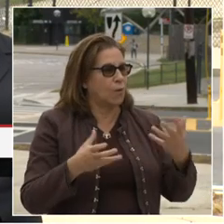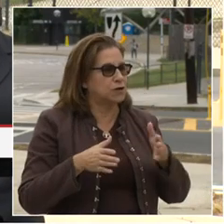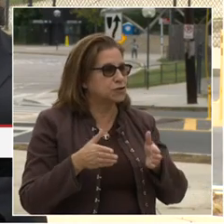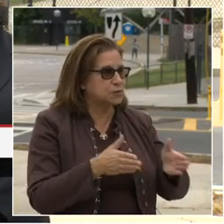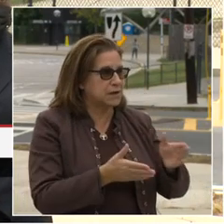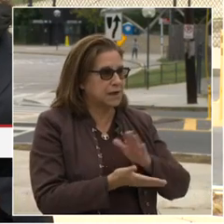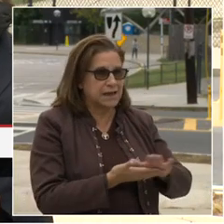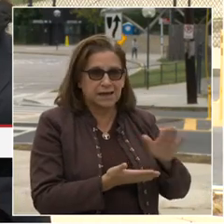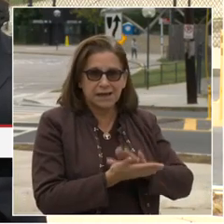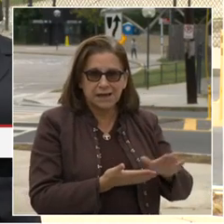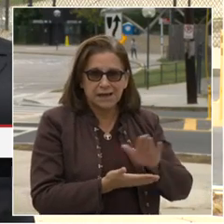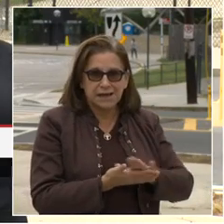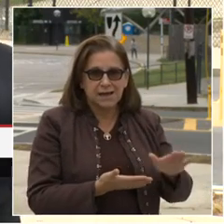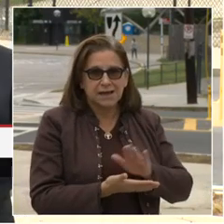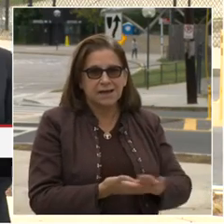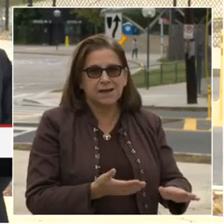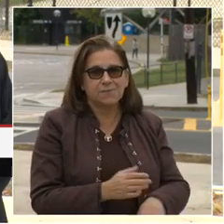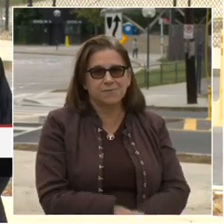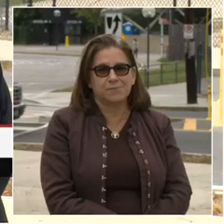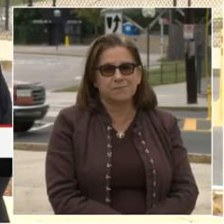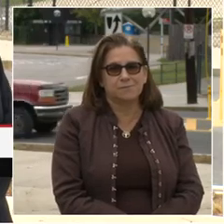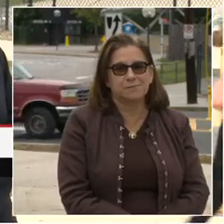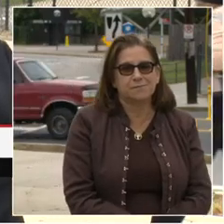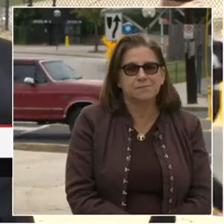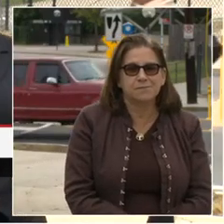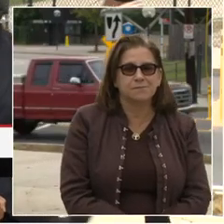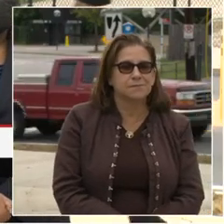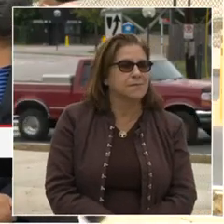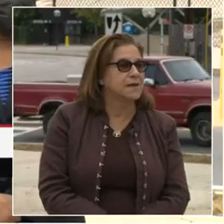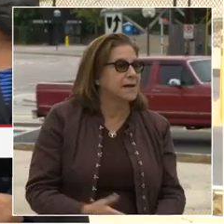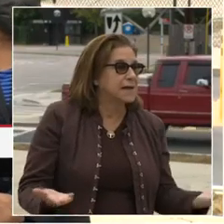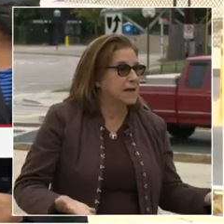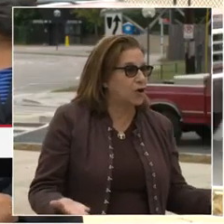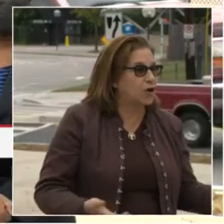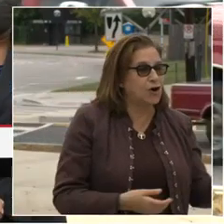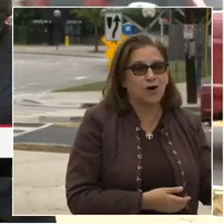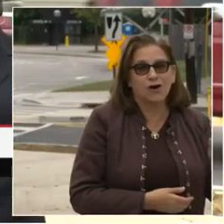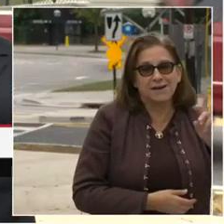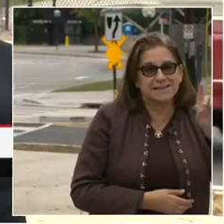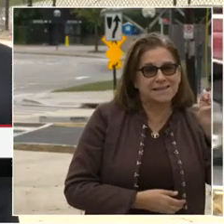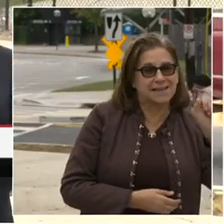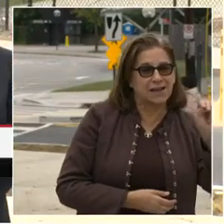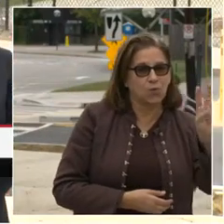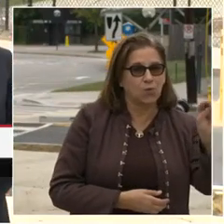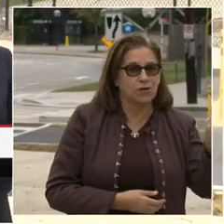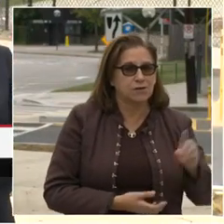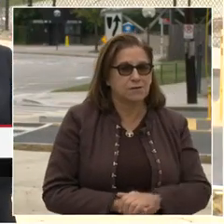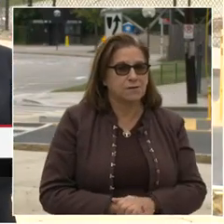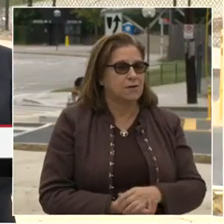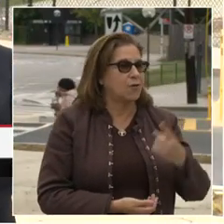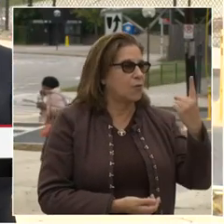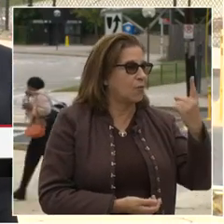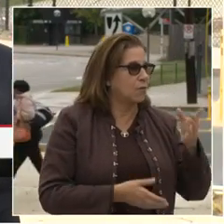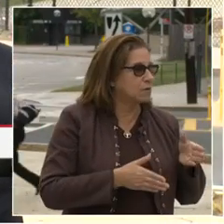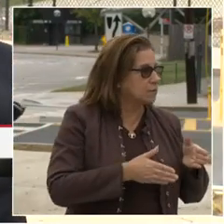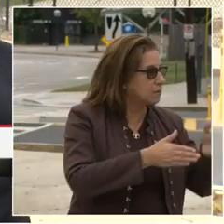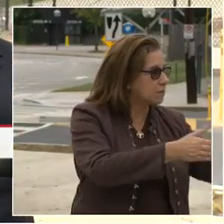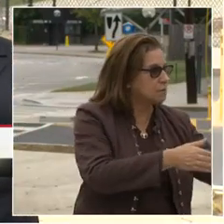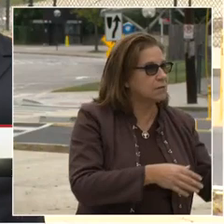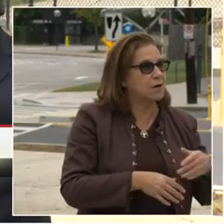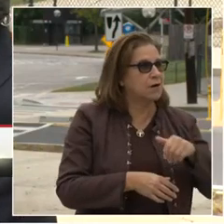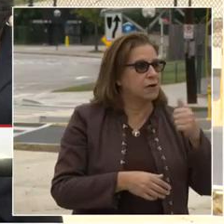especially in the Deanwood area. One year we need 3 blocks, another year we need 1 block, we need 75% of a block.